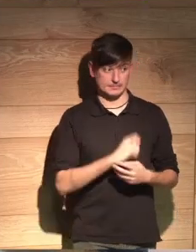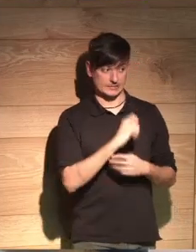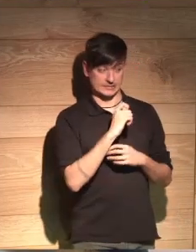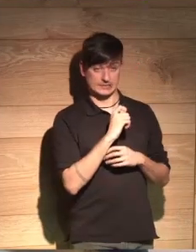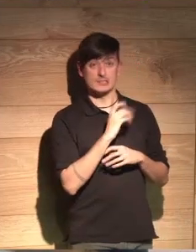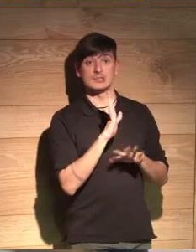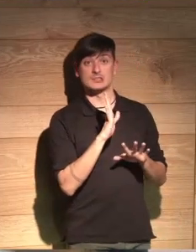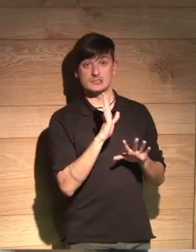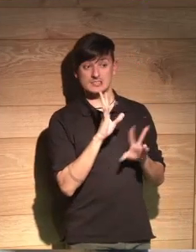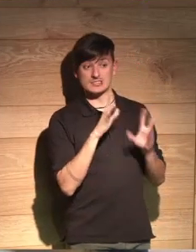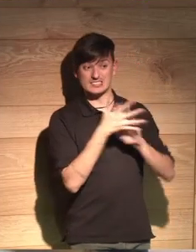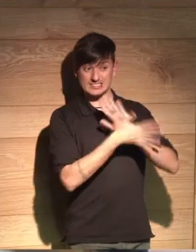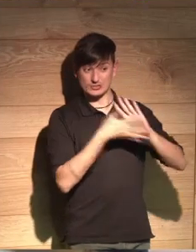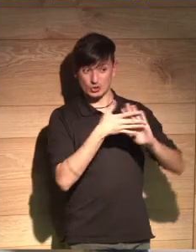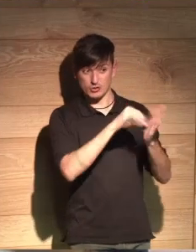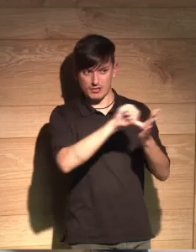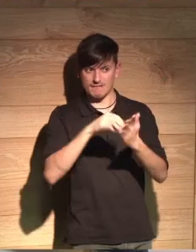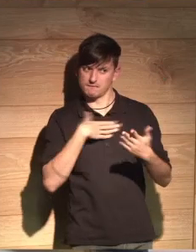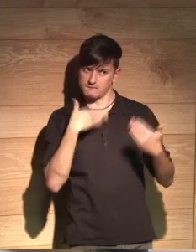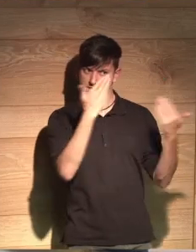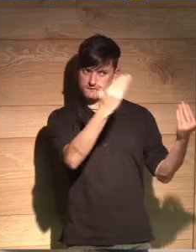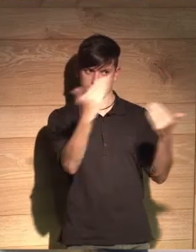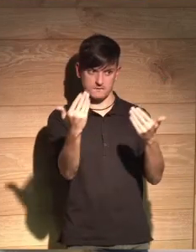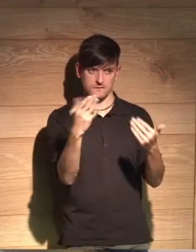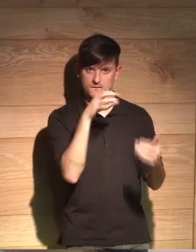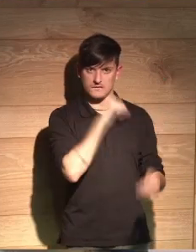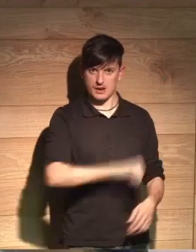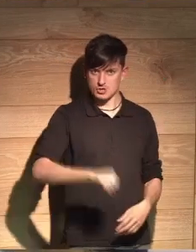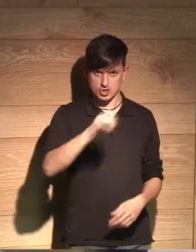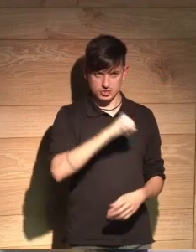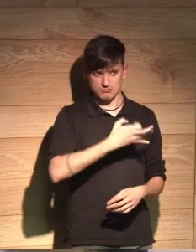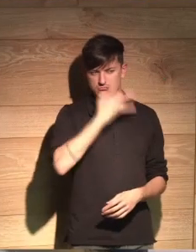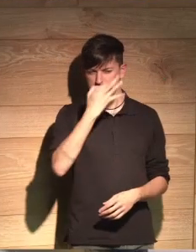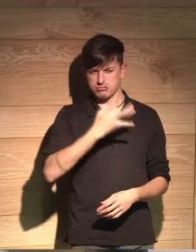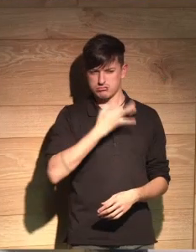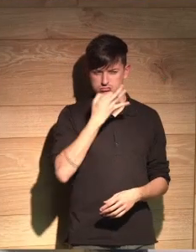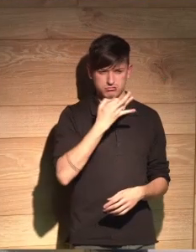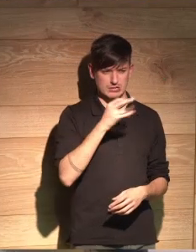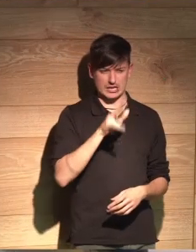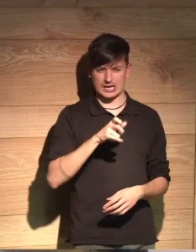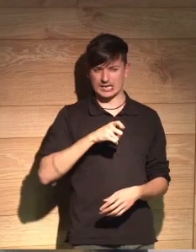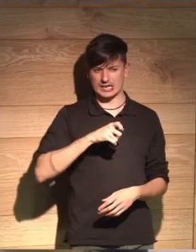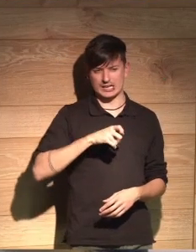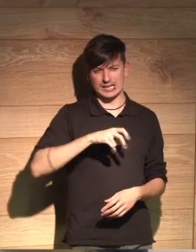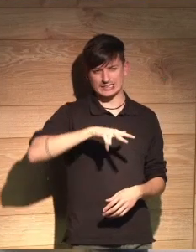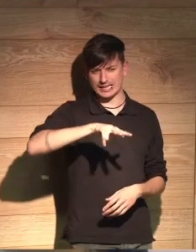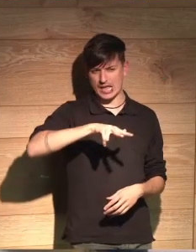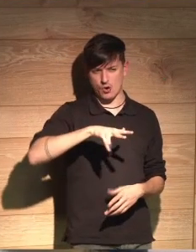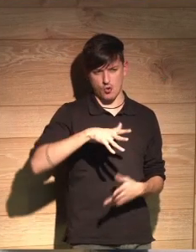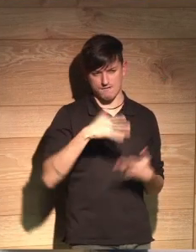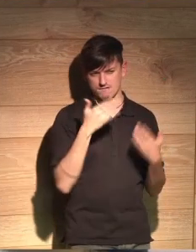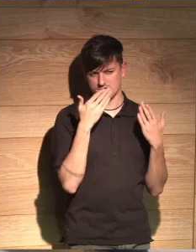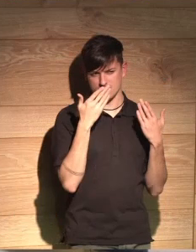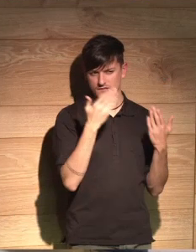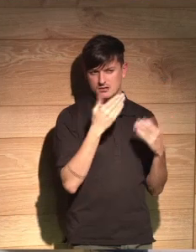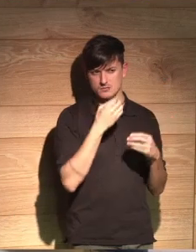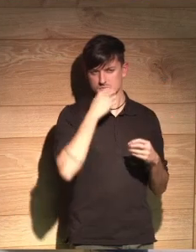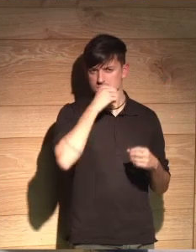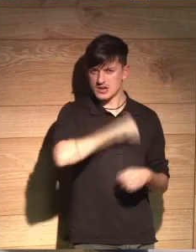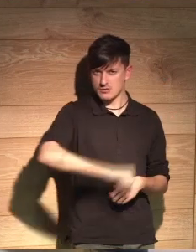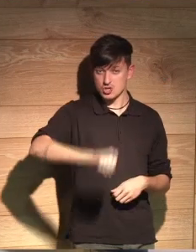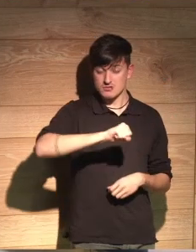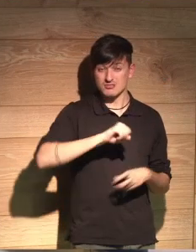ciudades, y quiero felicitar a... Well, you're speaking about cities, and I would like to congratulate both speakers, and you're even doing it in Spanish,